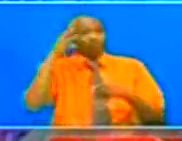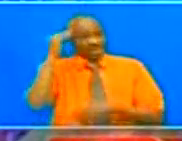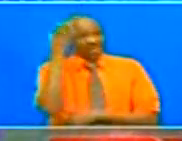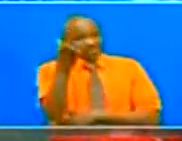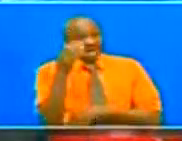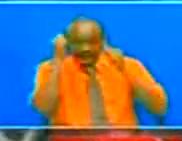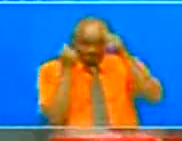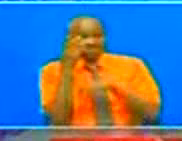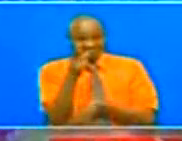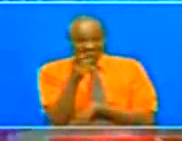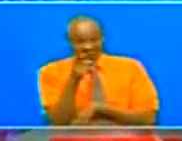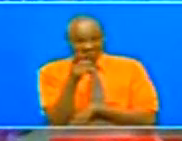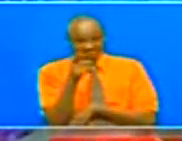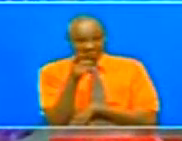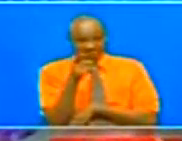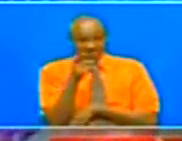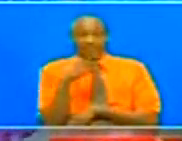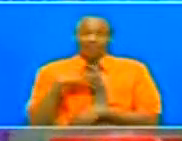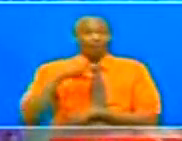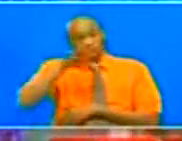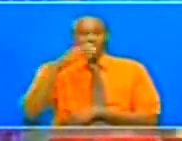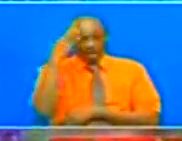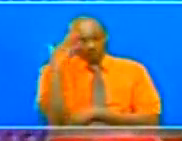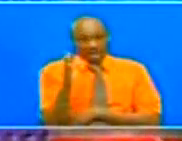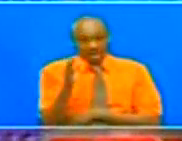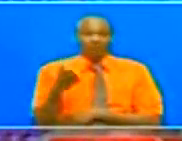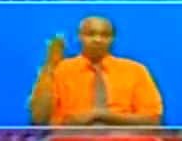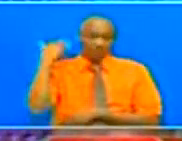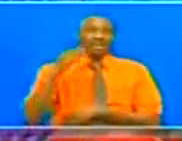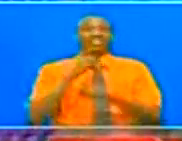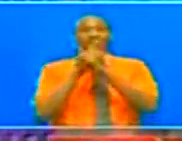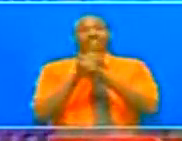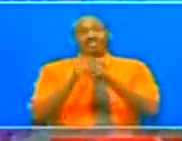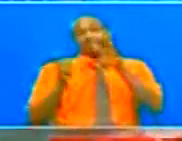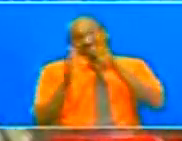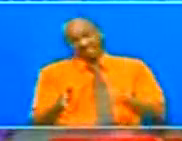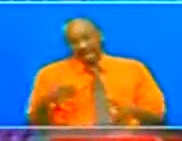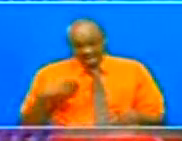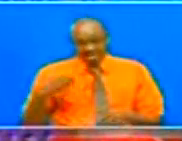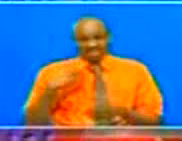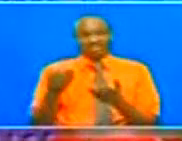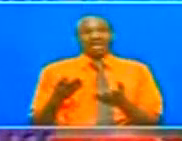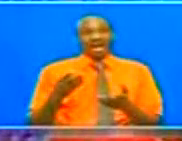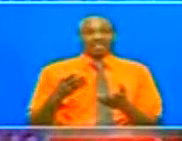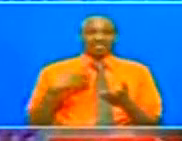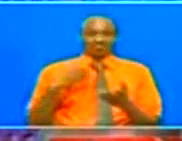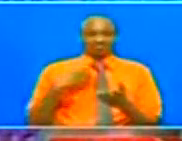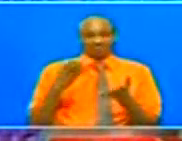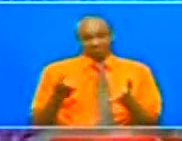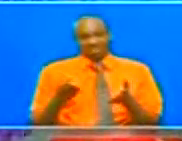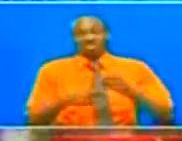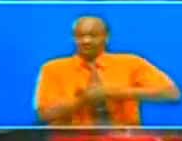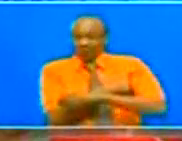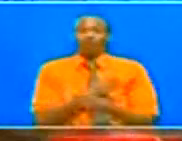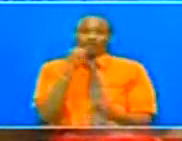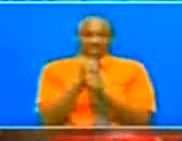this, you know, everybody knows, you know, the former defense minister, the former internal security, the current chief of staff,